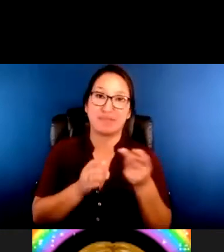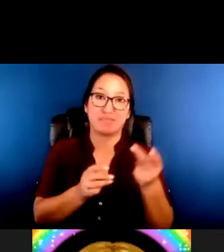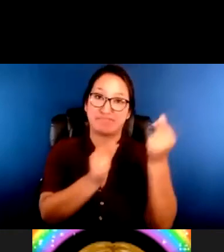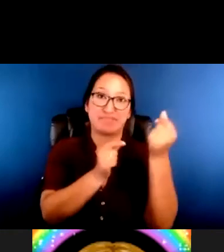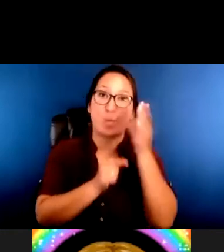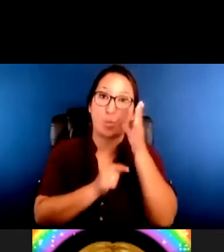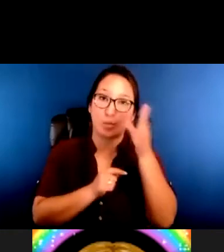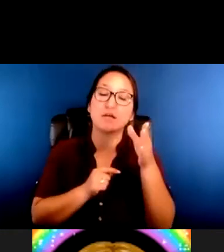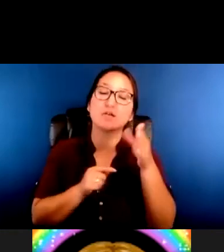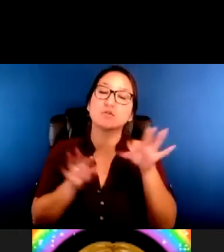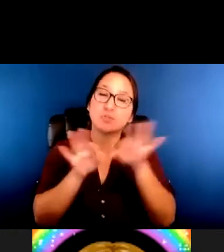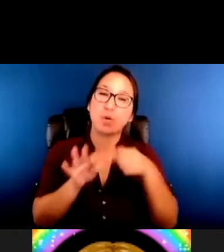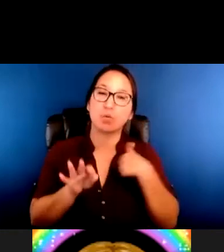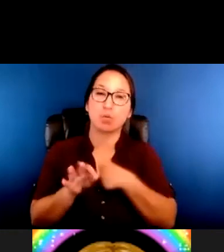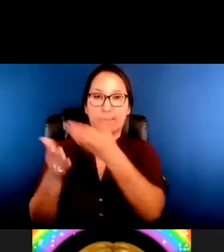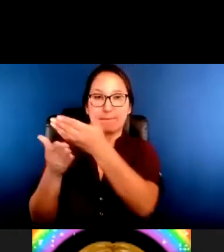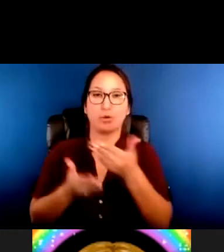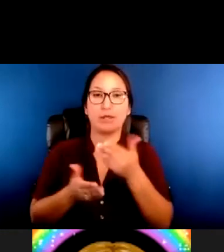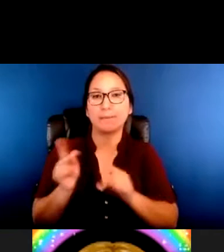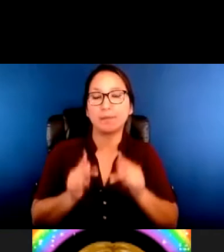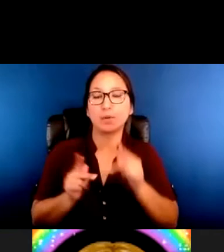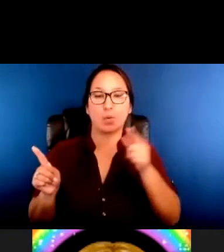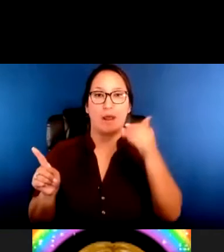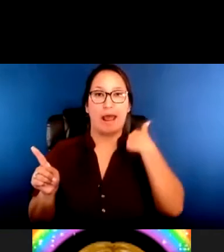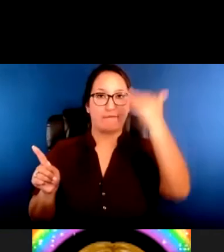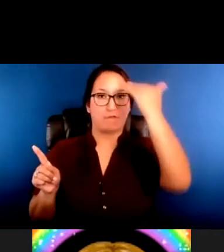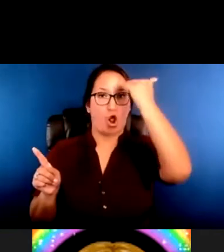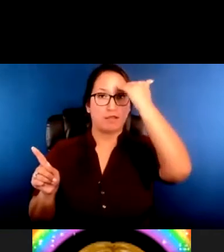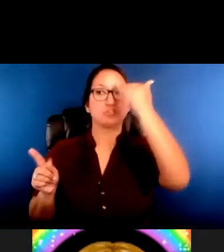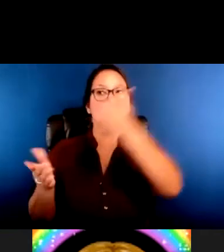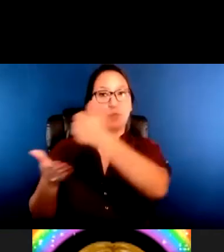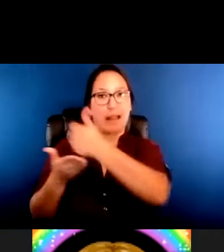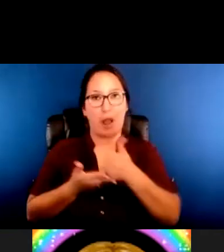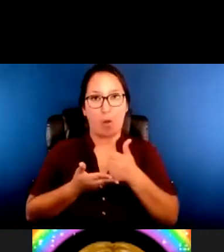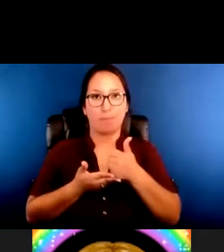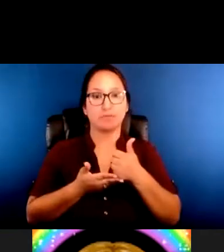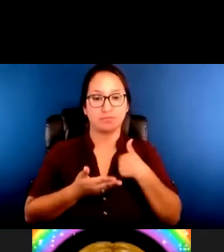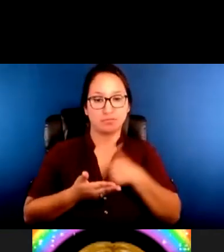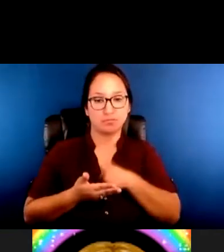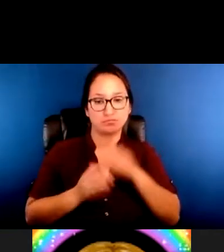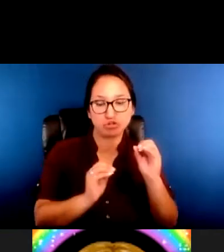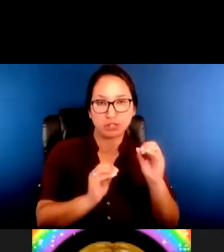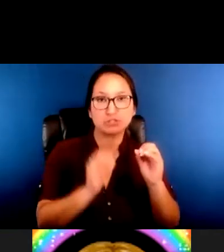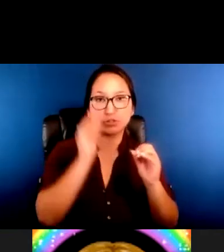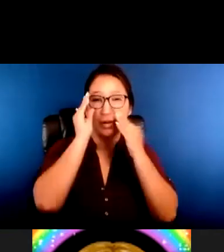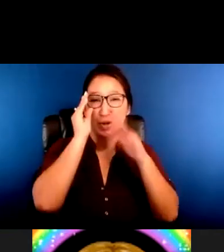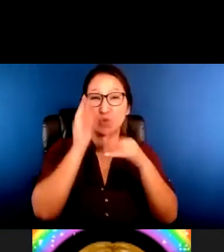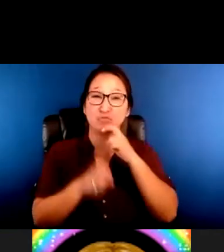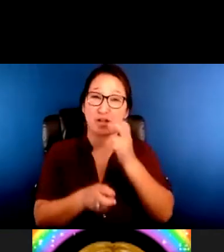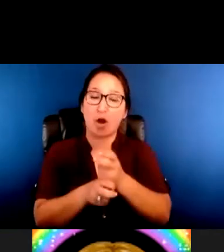to assist us with instruction. We know how hard it is, and we'll talk about social emotional, but we also need to be talking about